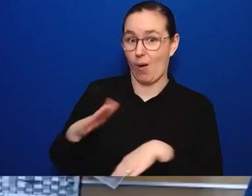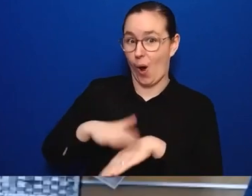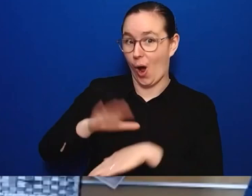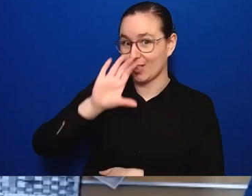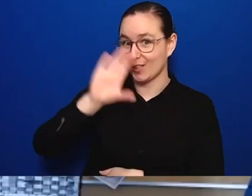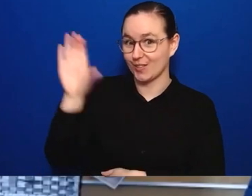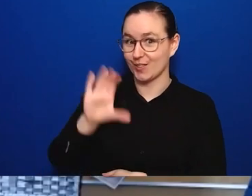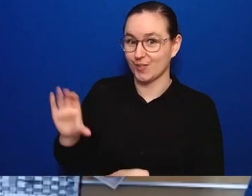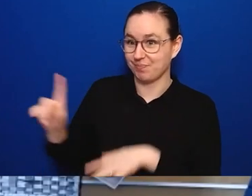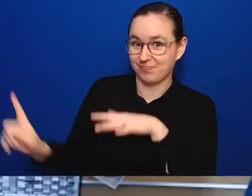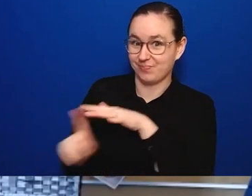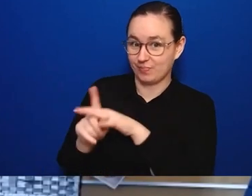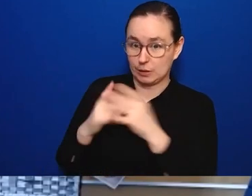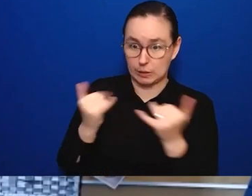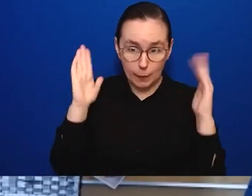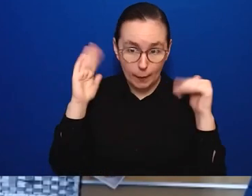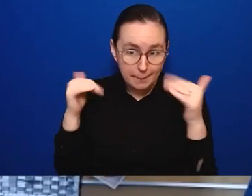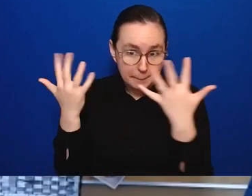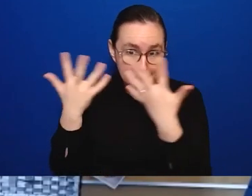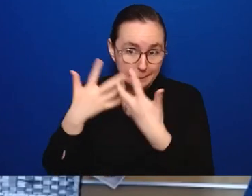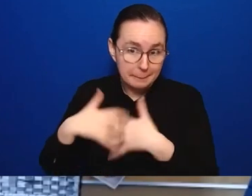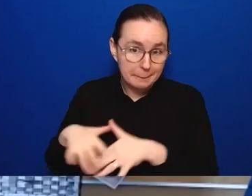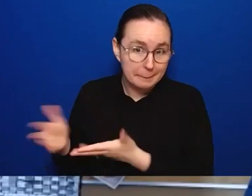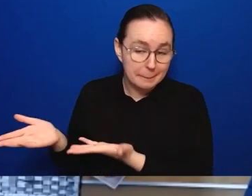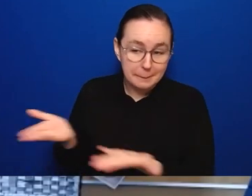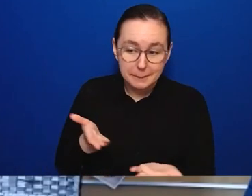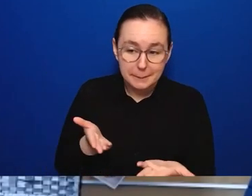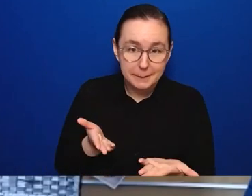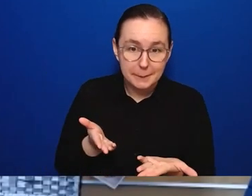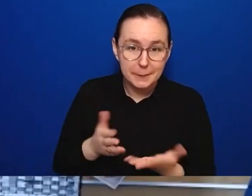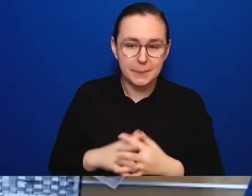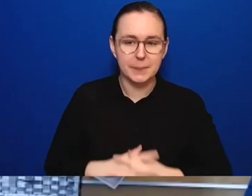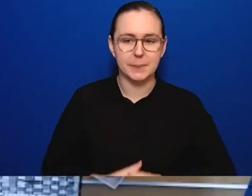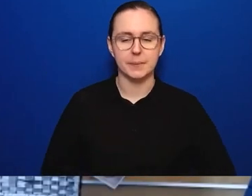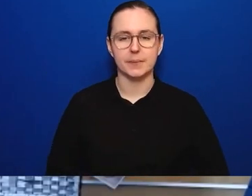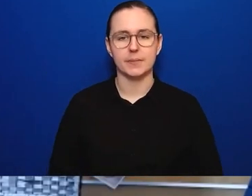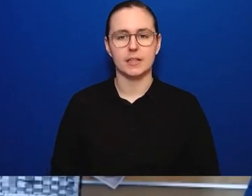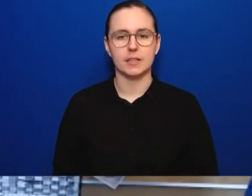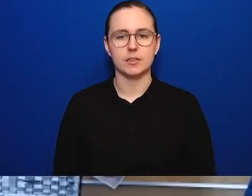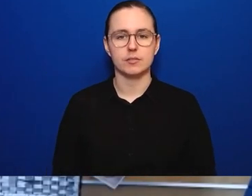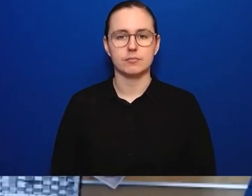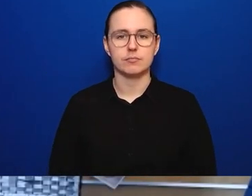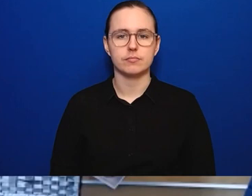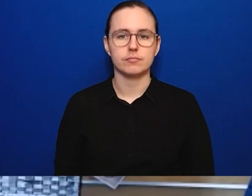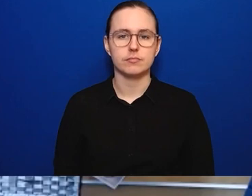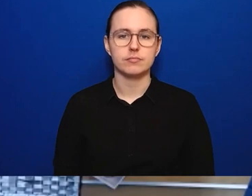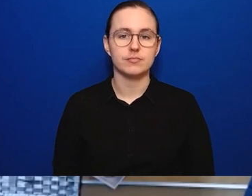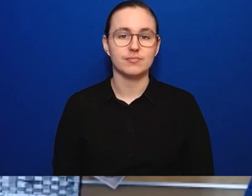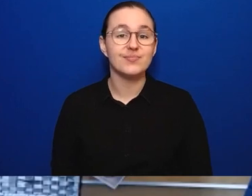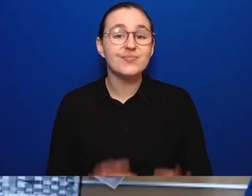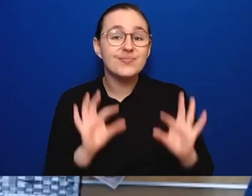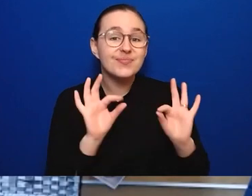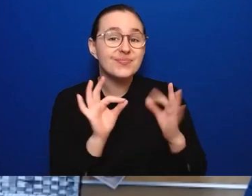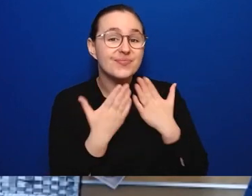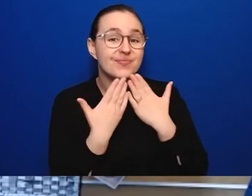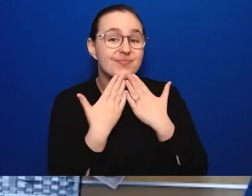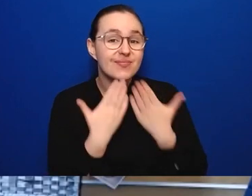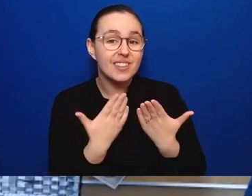Mr. Mark, Tansi Dotinak, Nia Wahia Kuaptasko